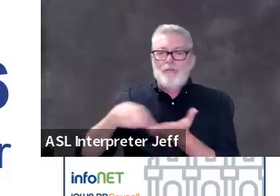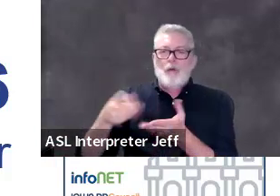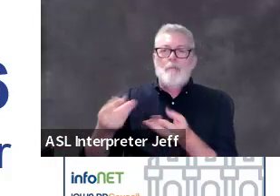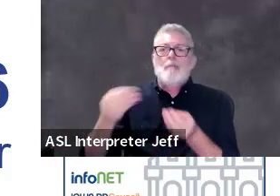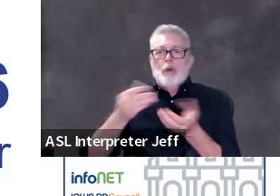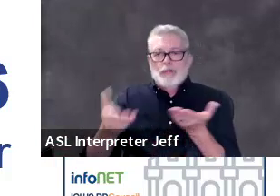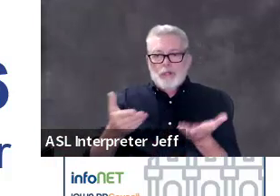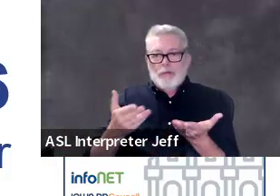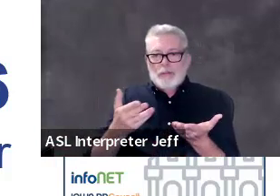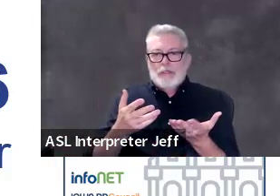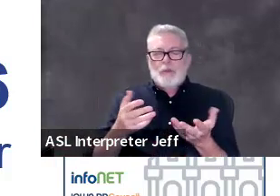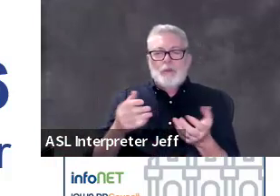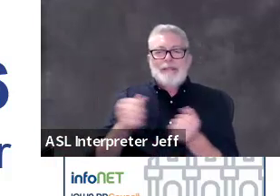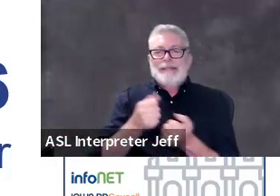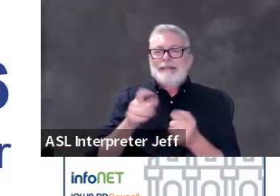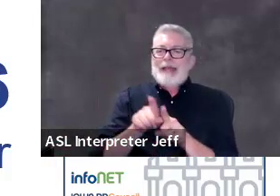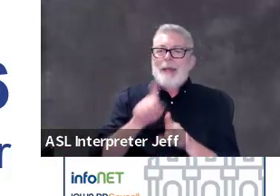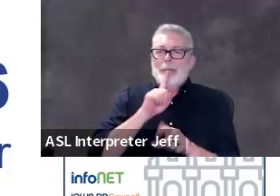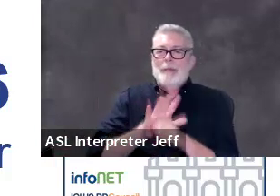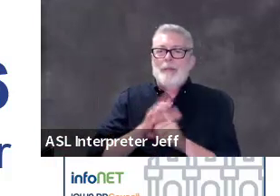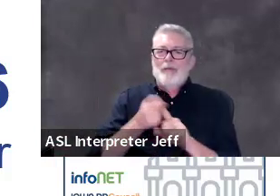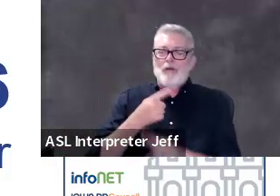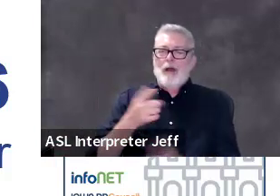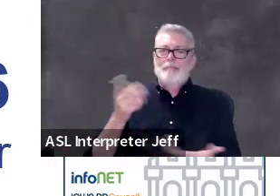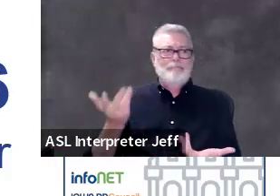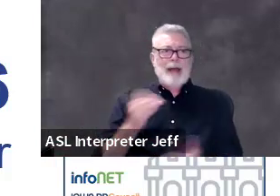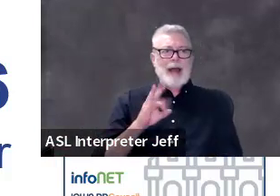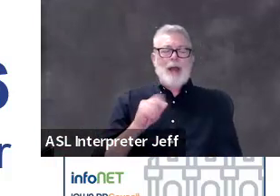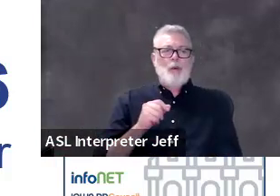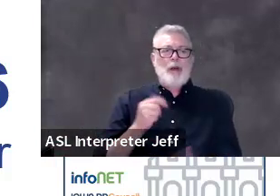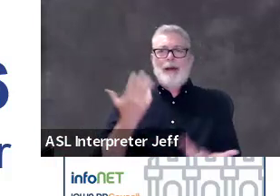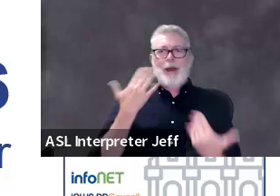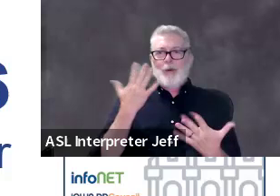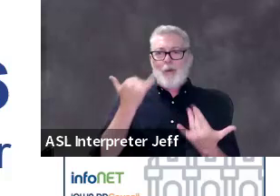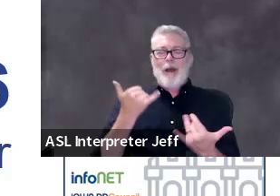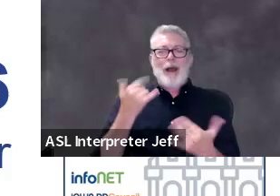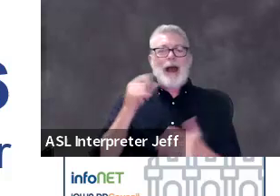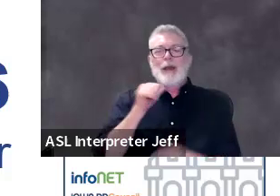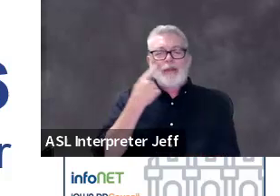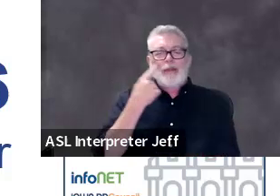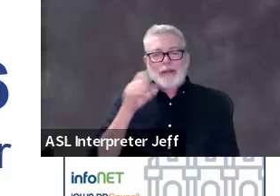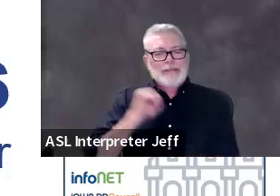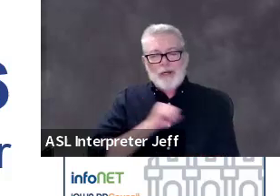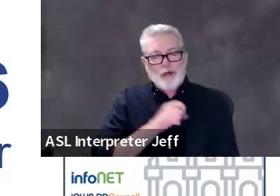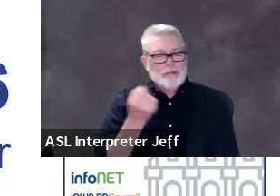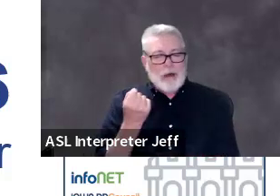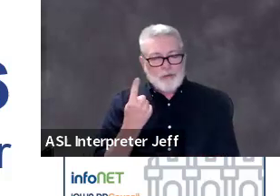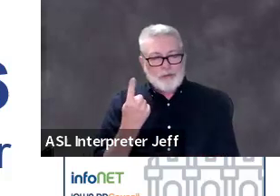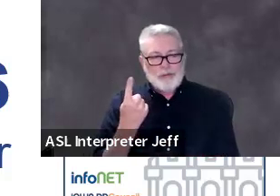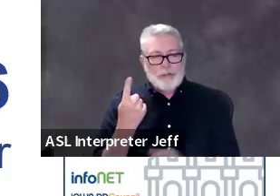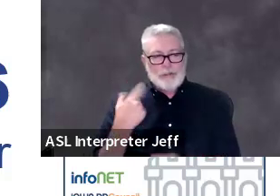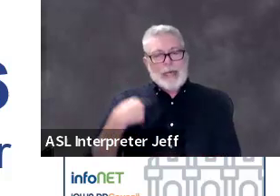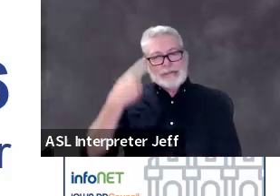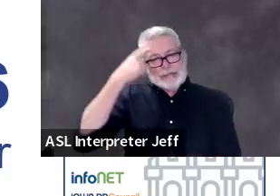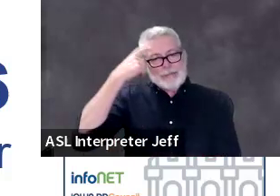the same amount of dollars. So I don't know why they didn't do it, honestly. I don't think the senators understood it, is what I kind